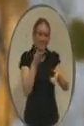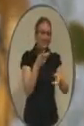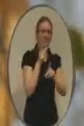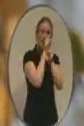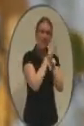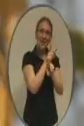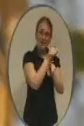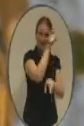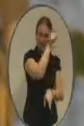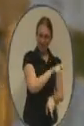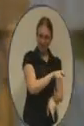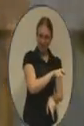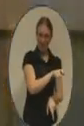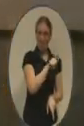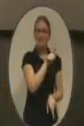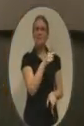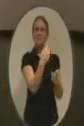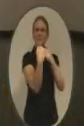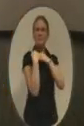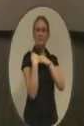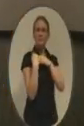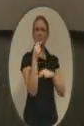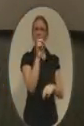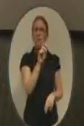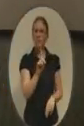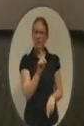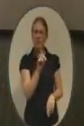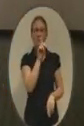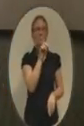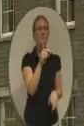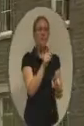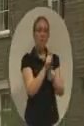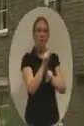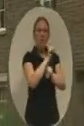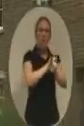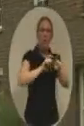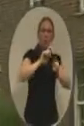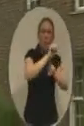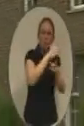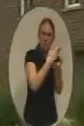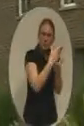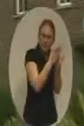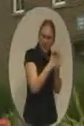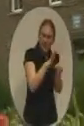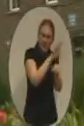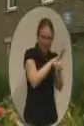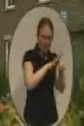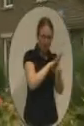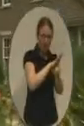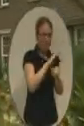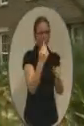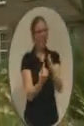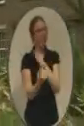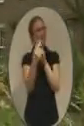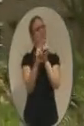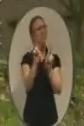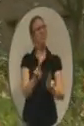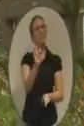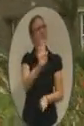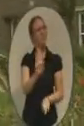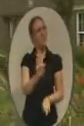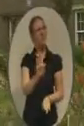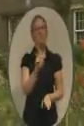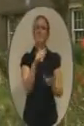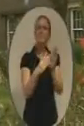caretaking service on some estates. In areas where this is provided, we are responsible for maintaining communal areas that